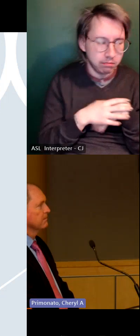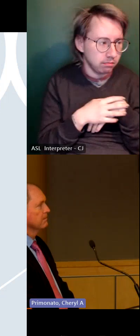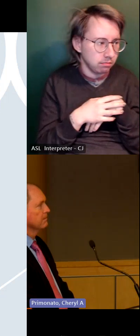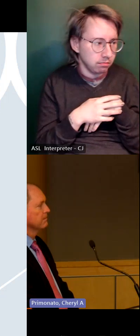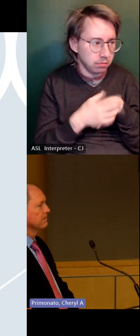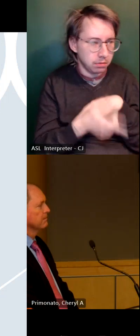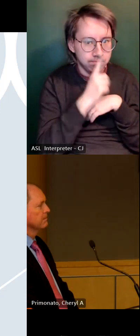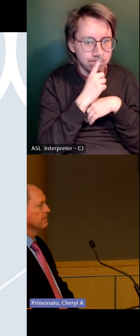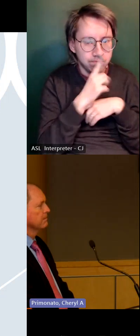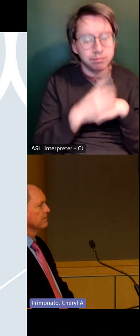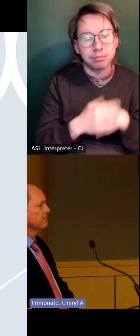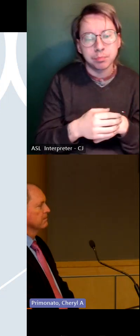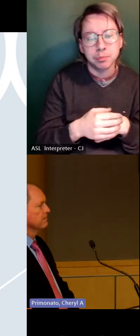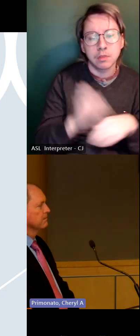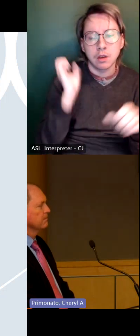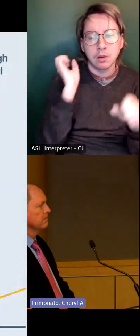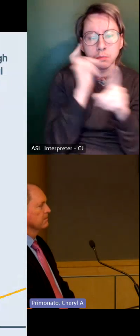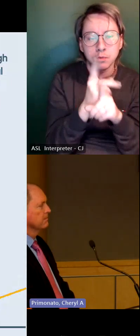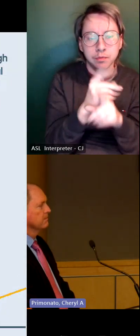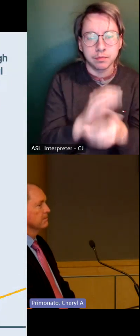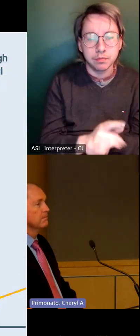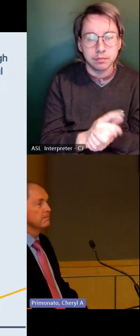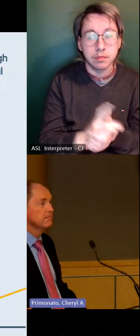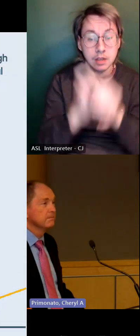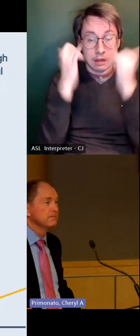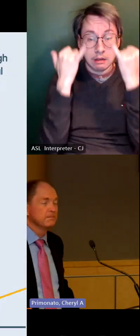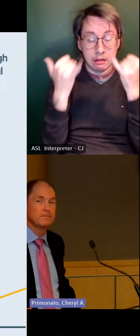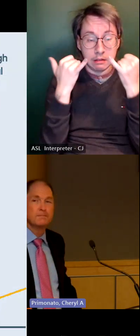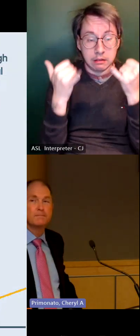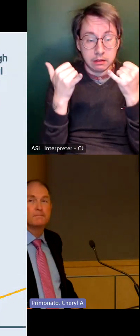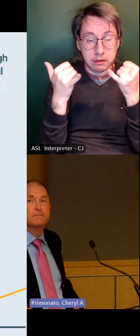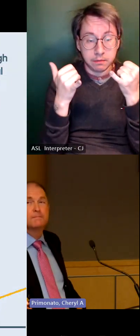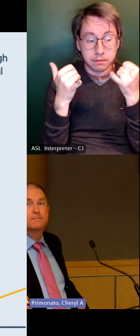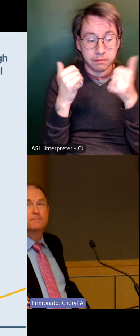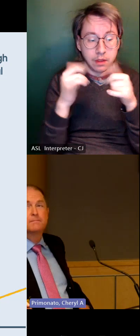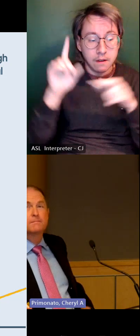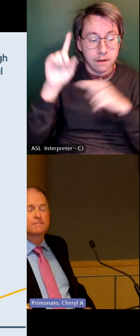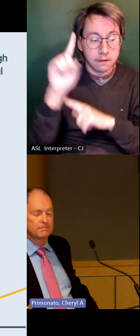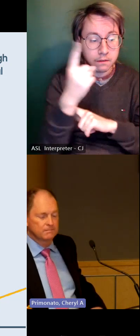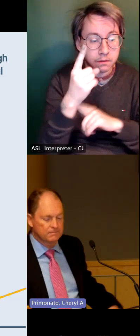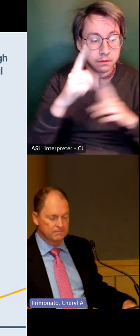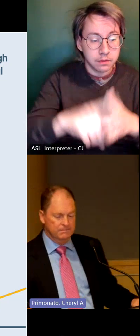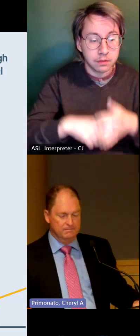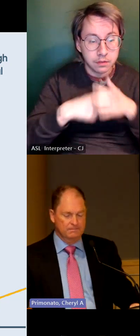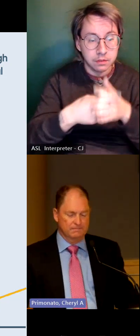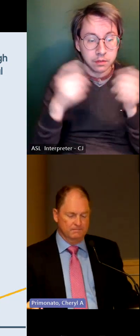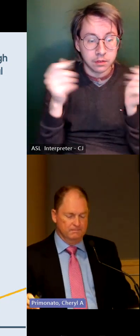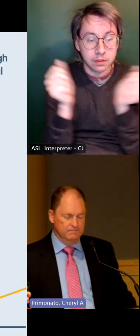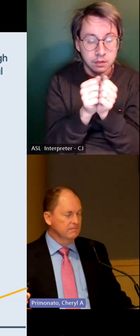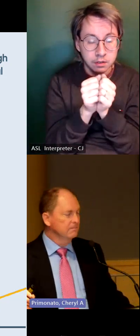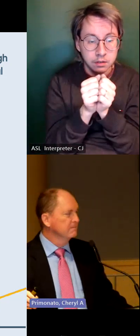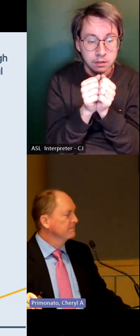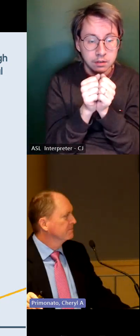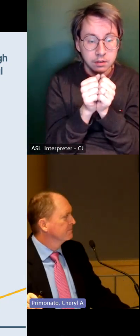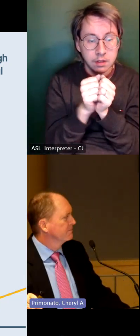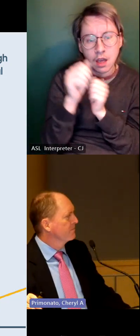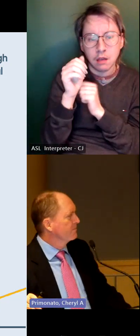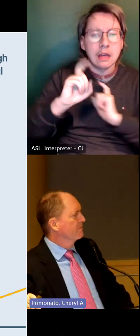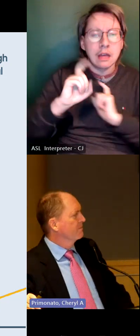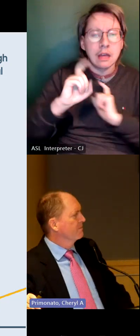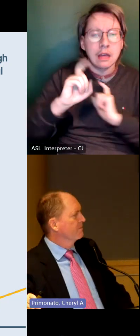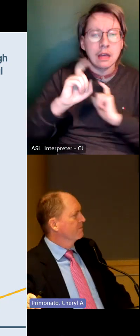Motion carried. Our first proposed resolution for awarding of the bids is awarding of the bids. Jeffrey Devlin, could you